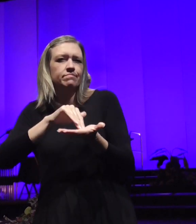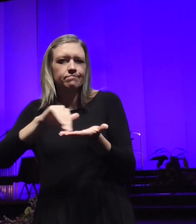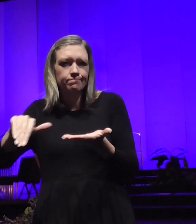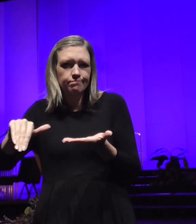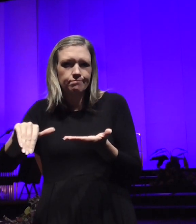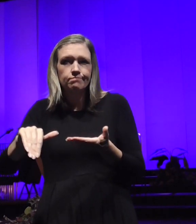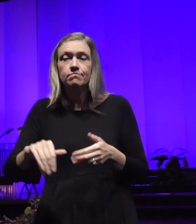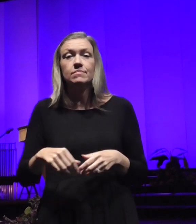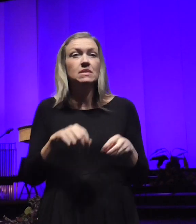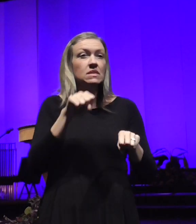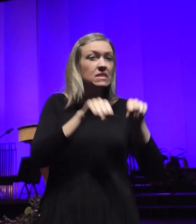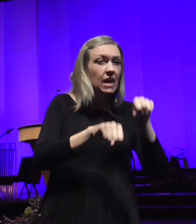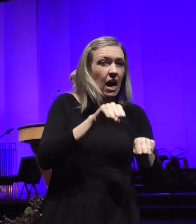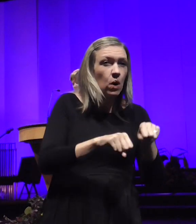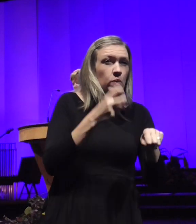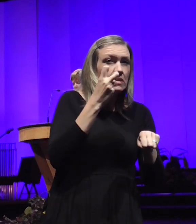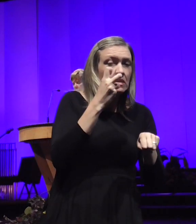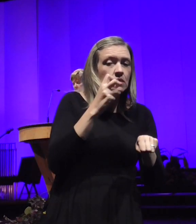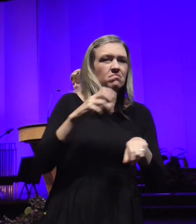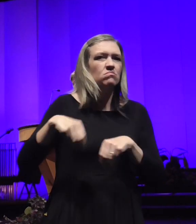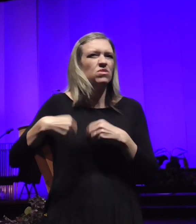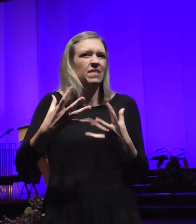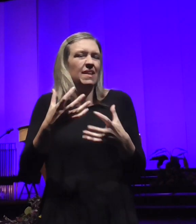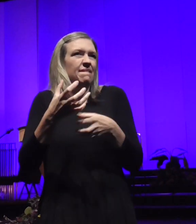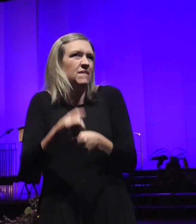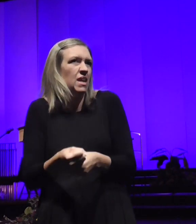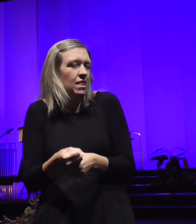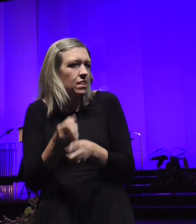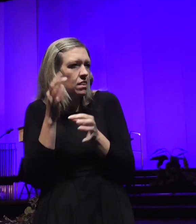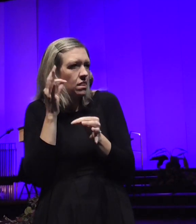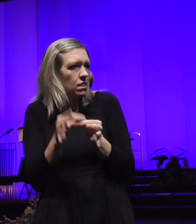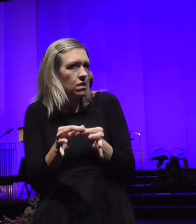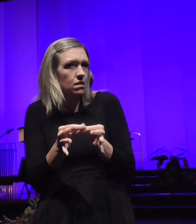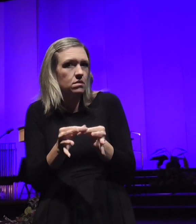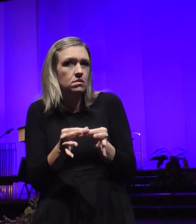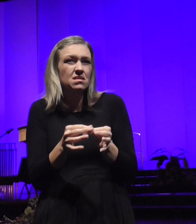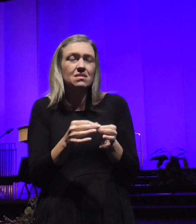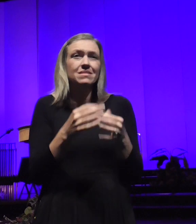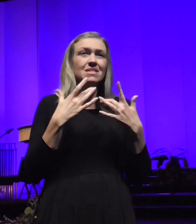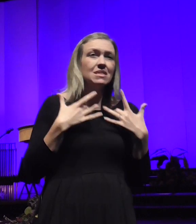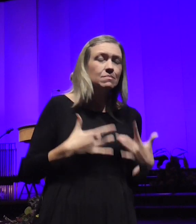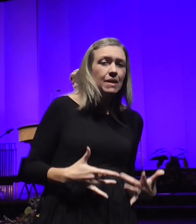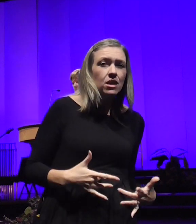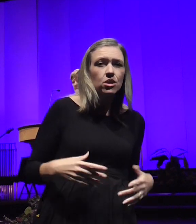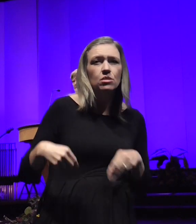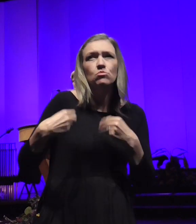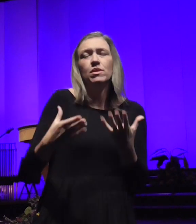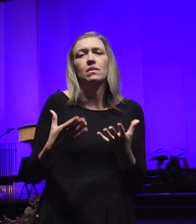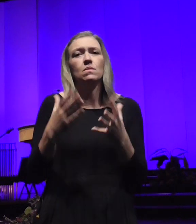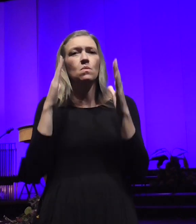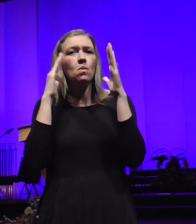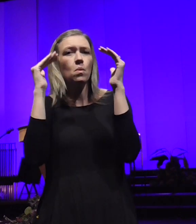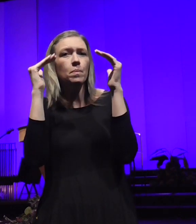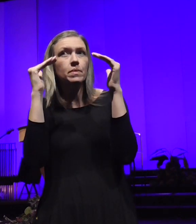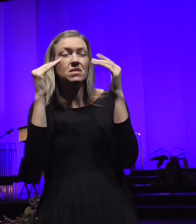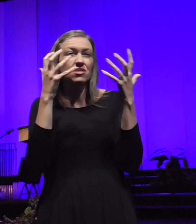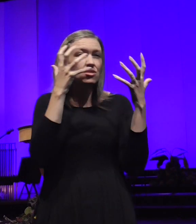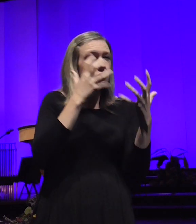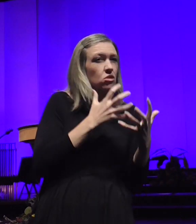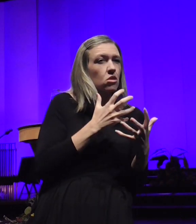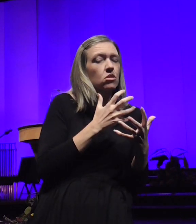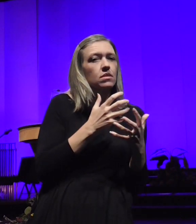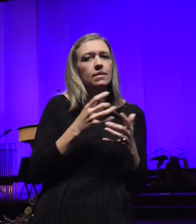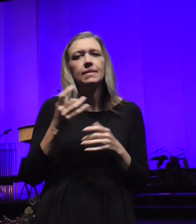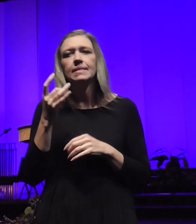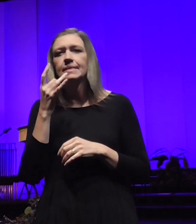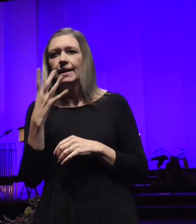Where there is doubt, faith. Where there is despair, hope. Where there is darkness,